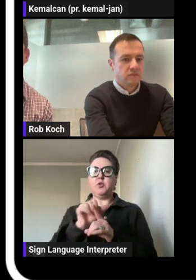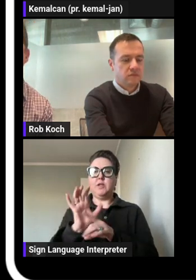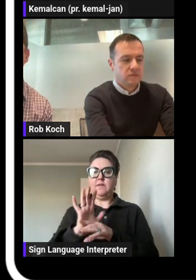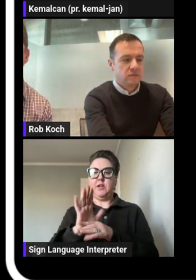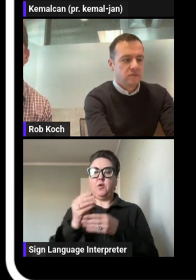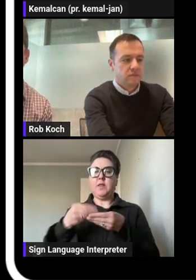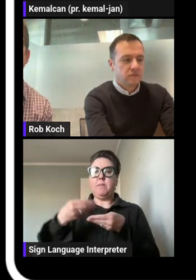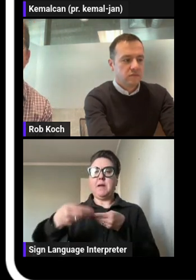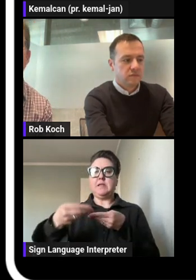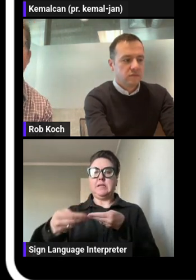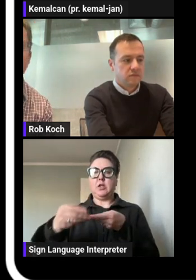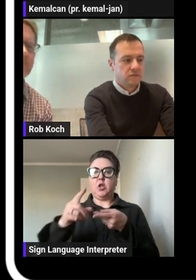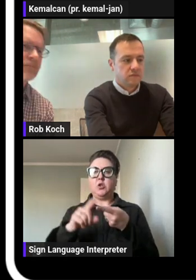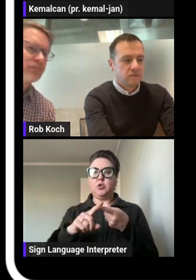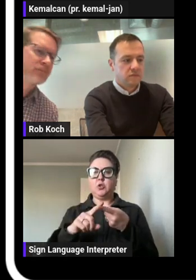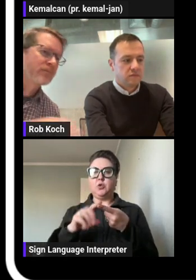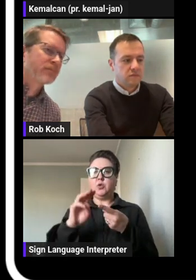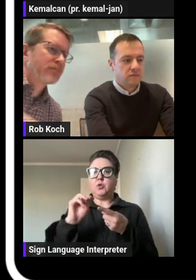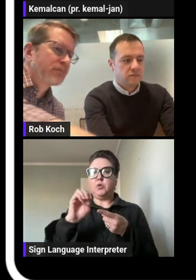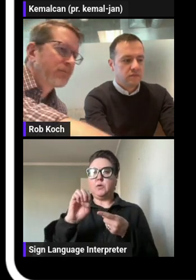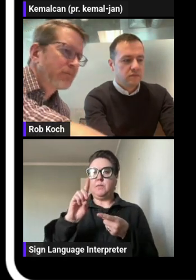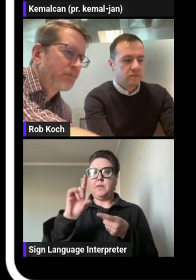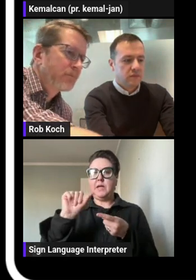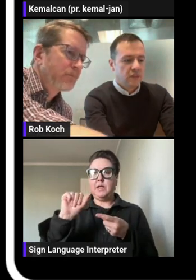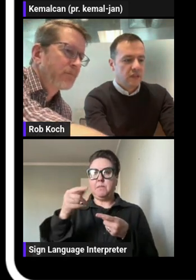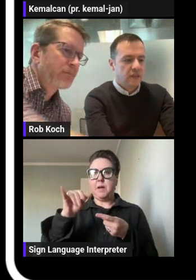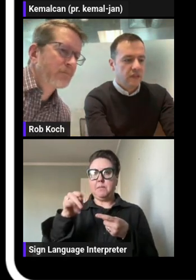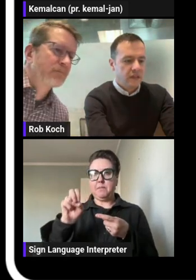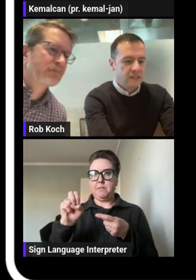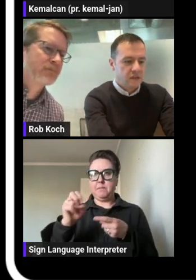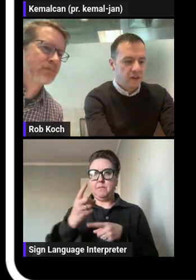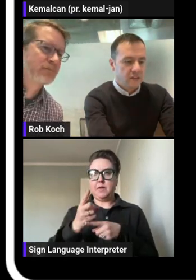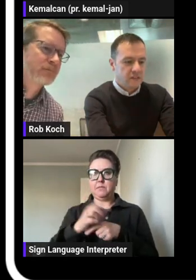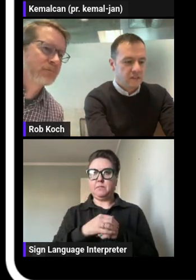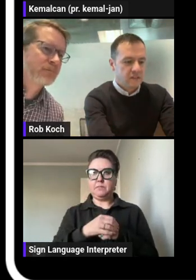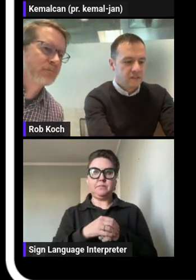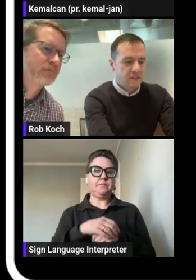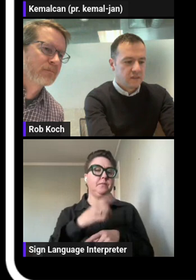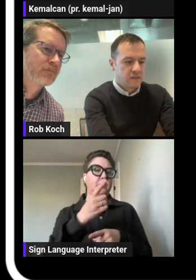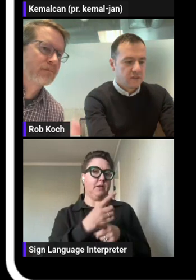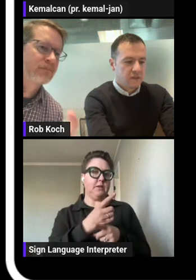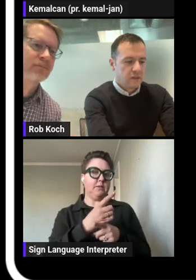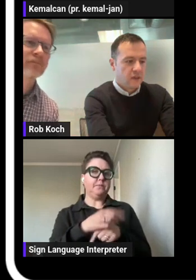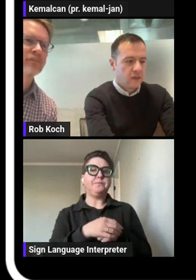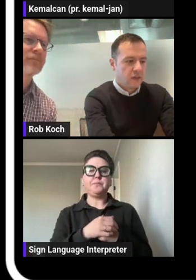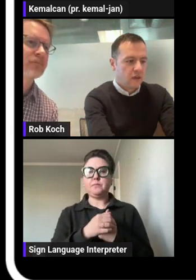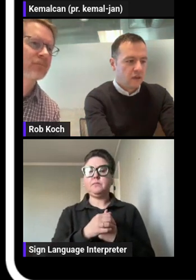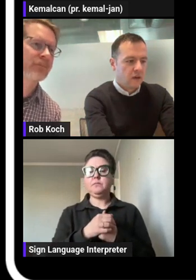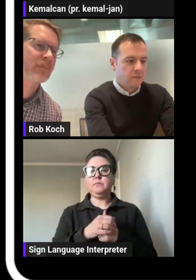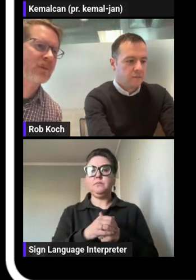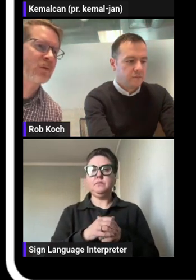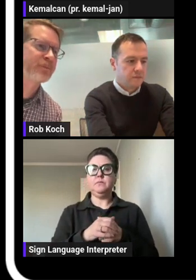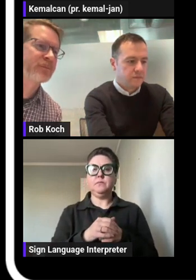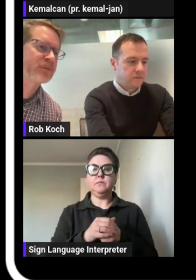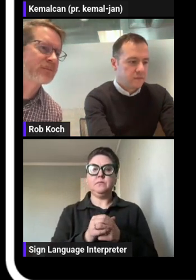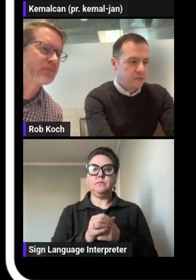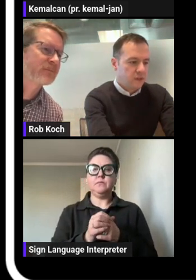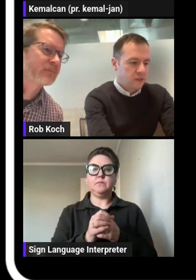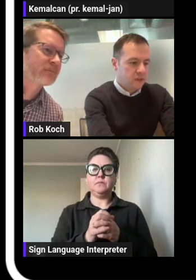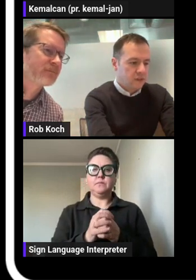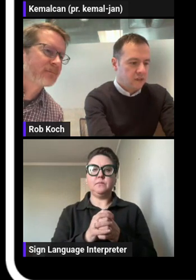it along to media pipeline, I think. Yes, correct. Okay. Oh,